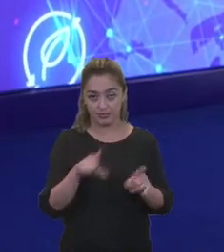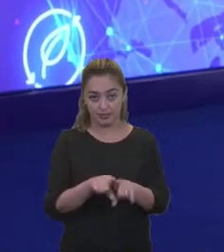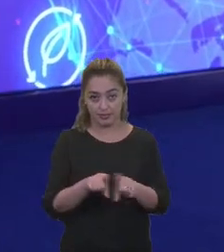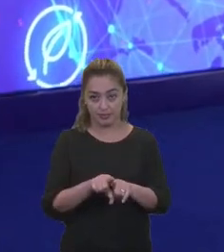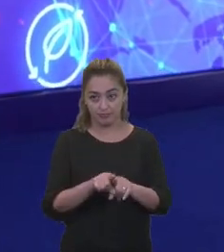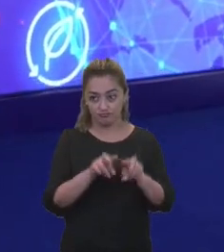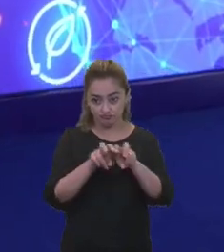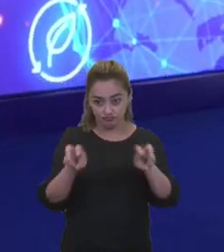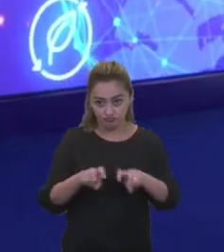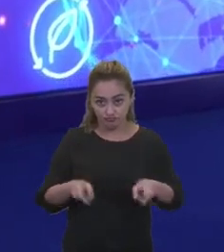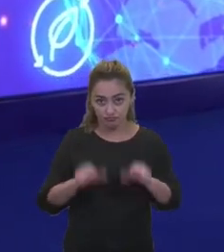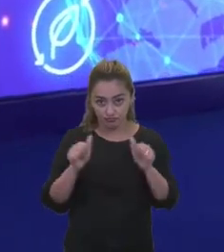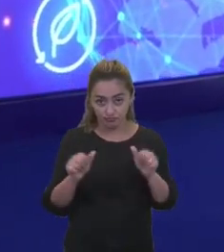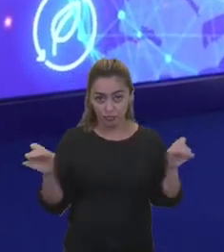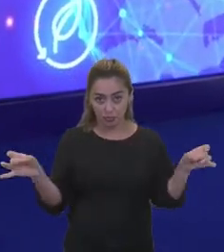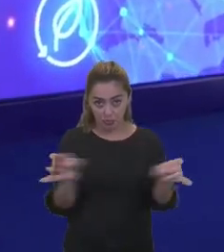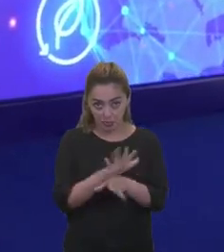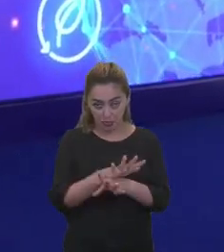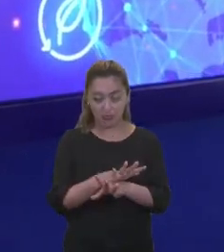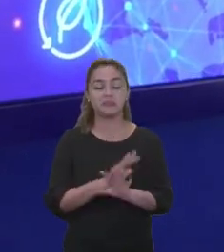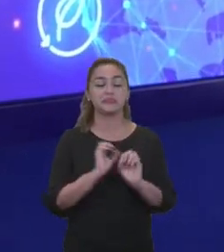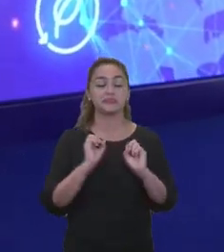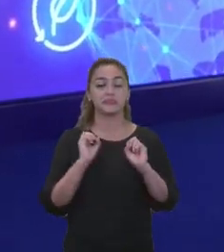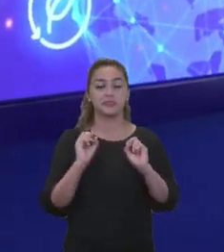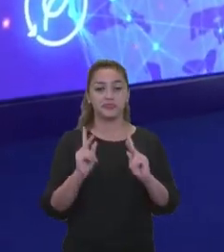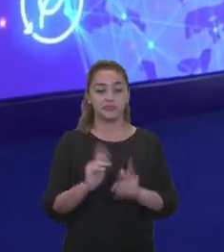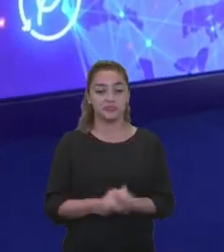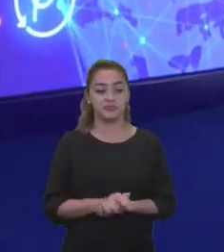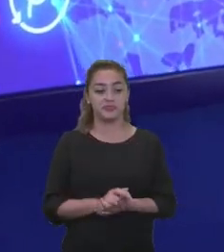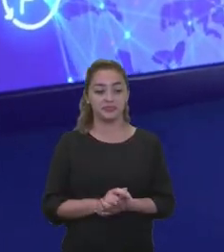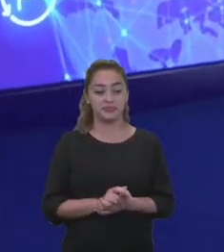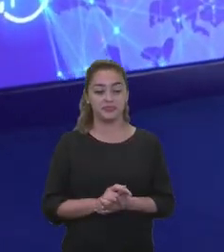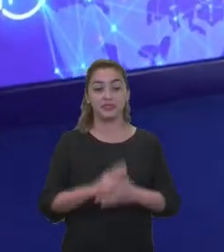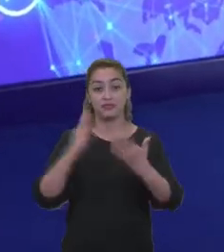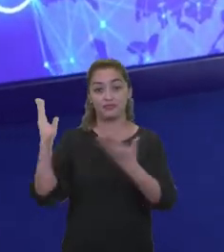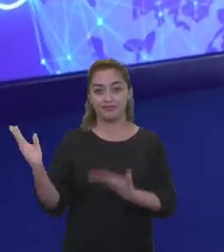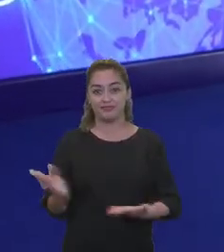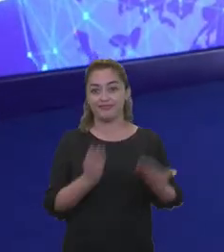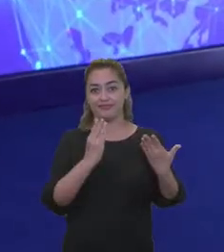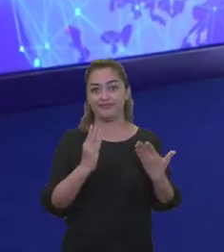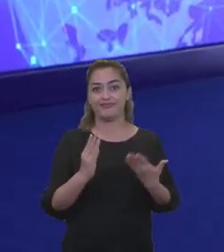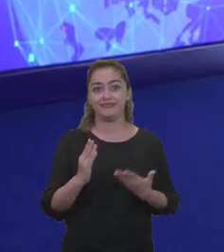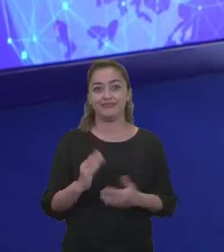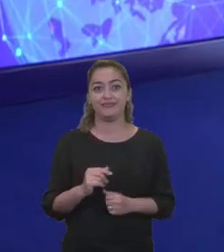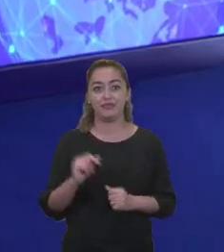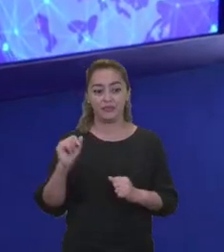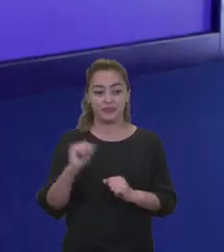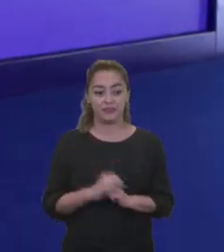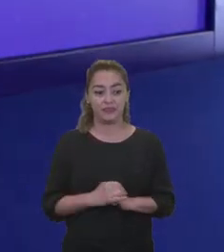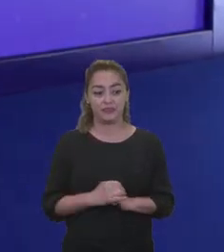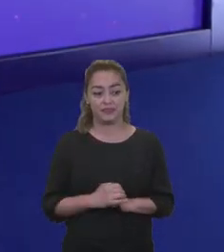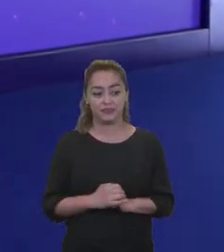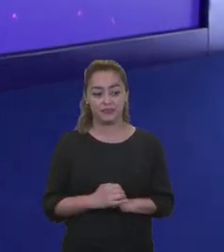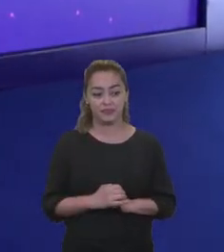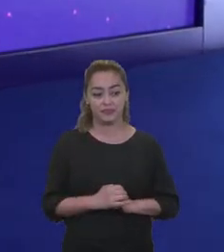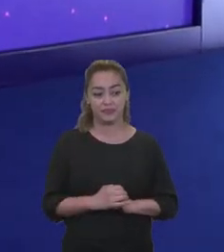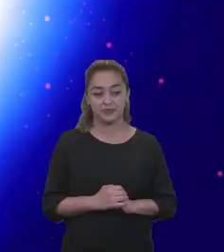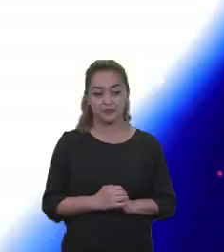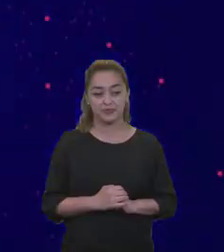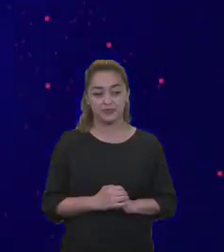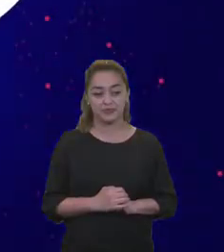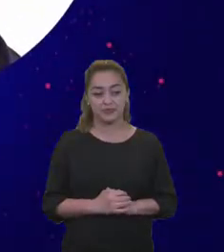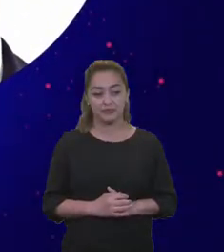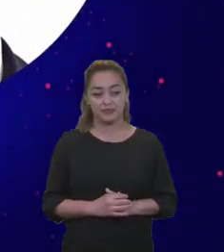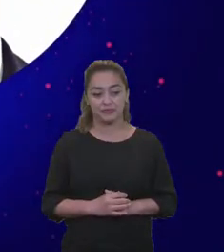Simultaneously. Everyone's ready. Let's roll. I'm going to invite our guests.